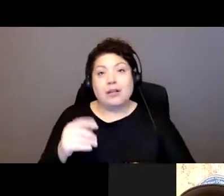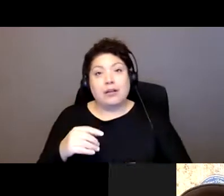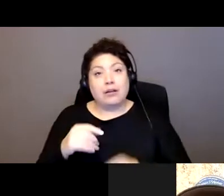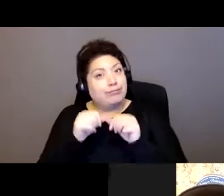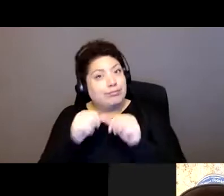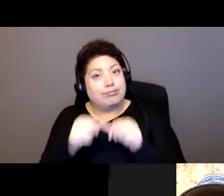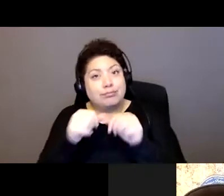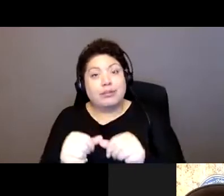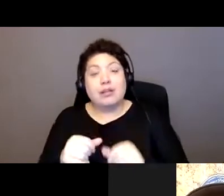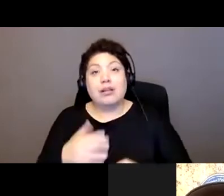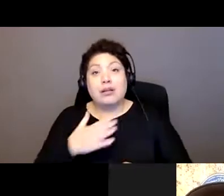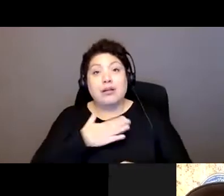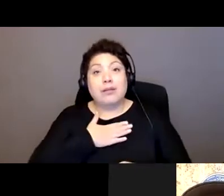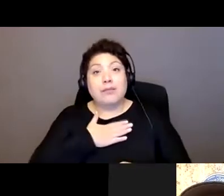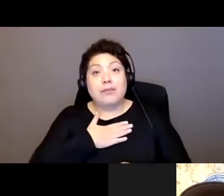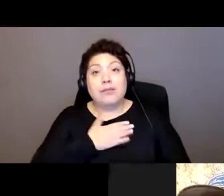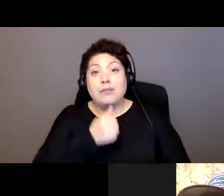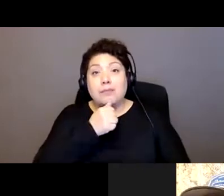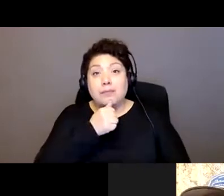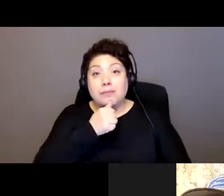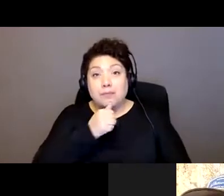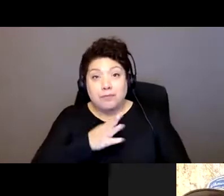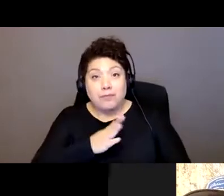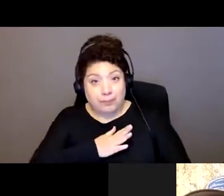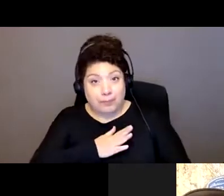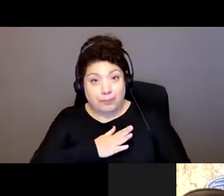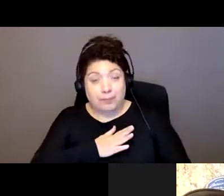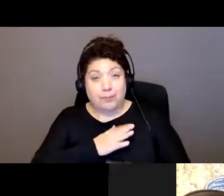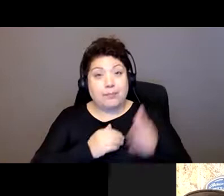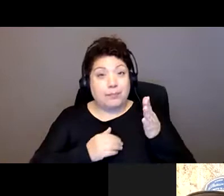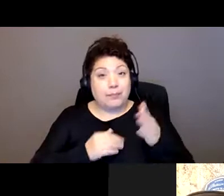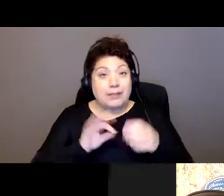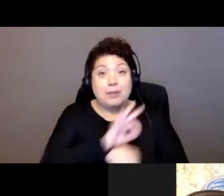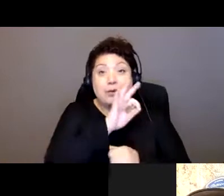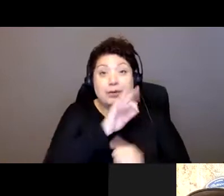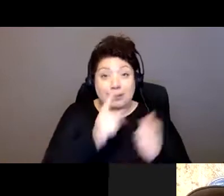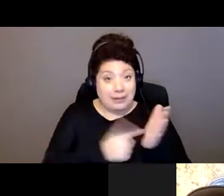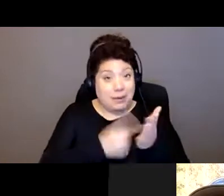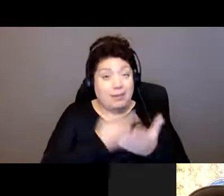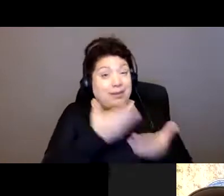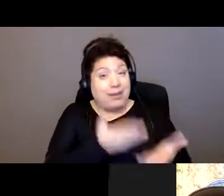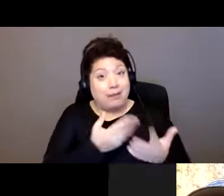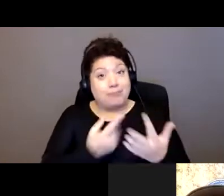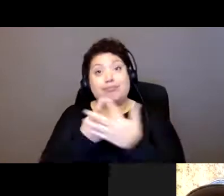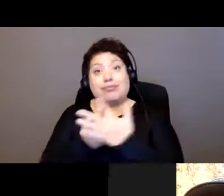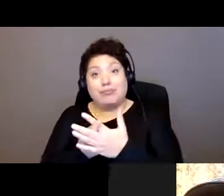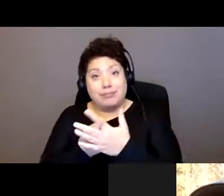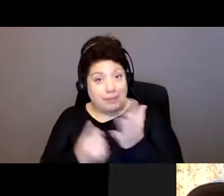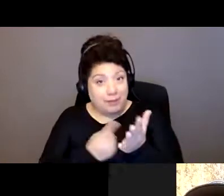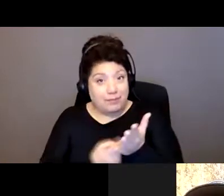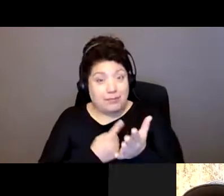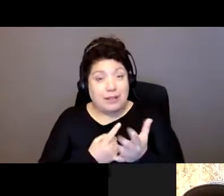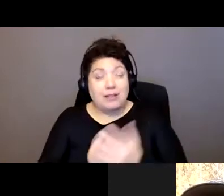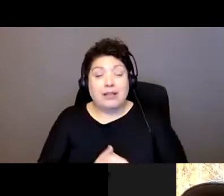feminine swing in myself as well too comes and pops up more often, a little bit too. Um, so growing